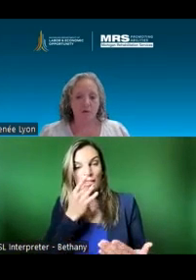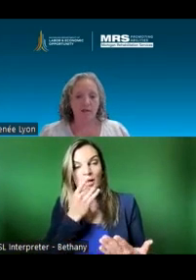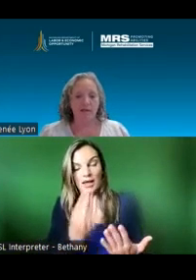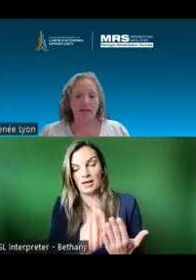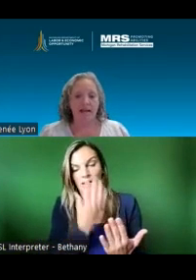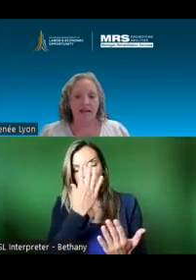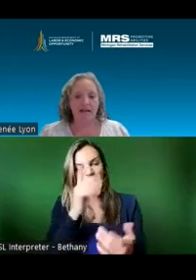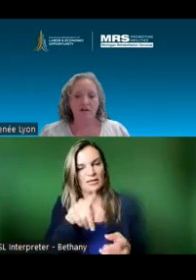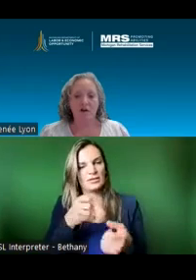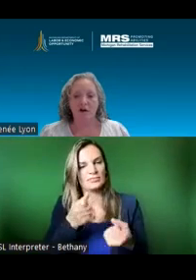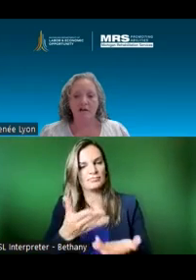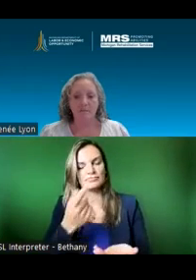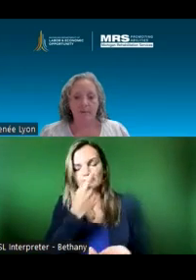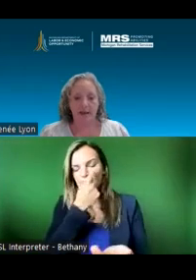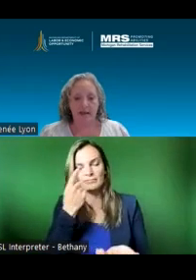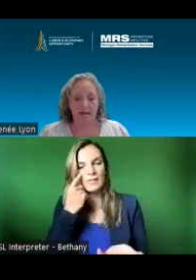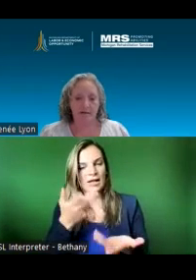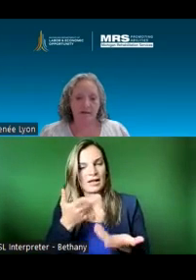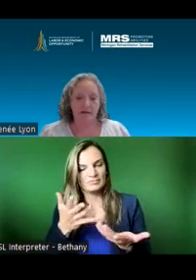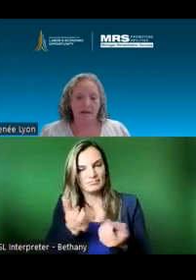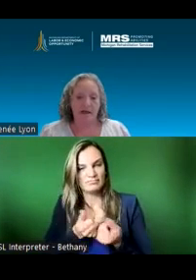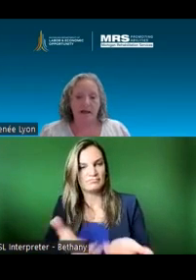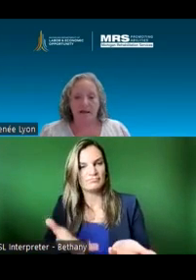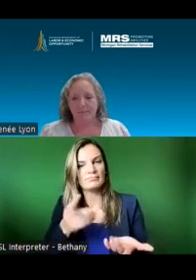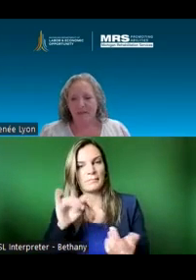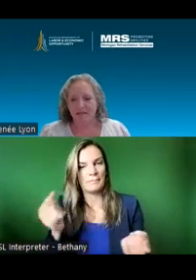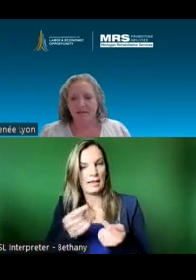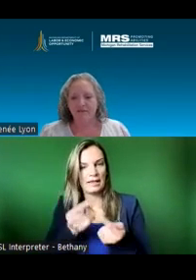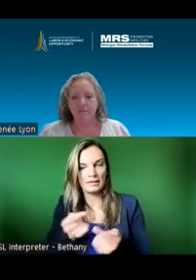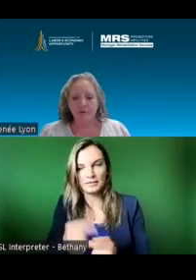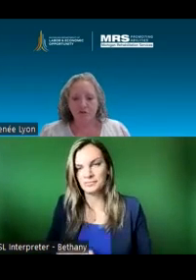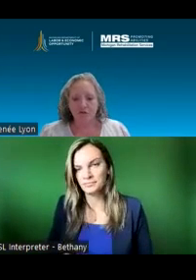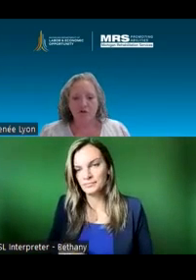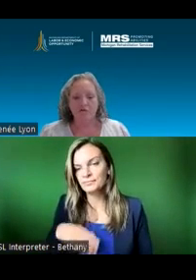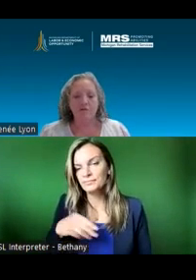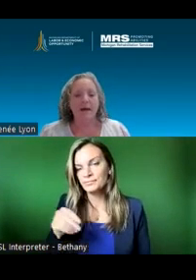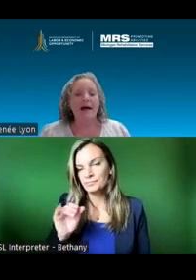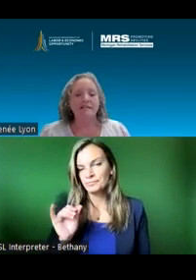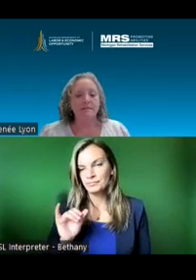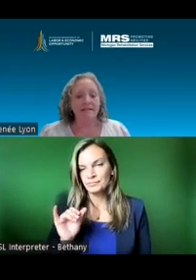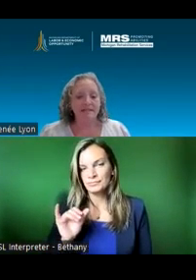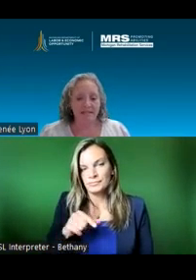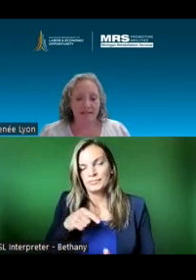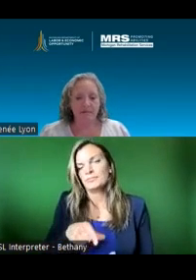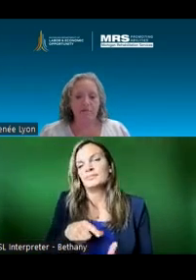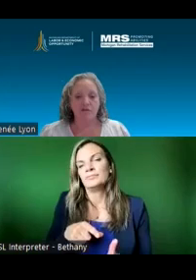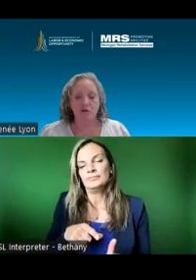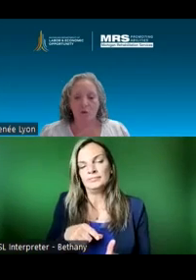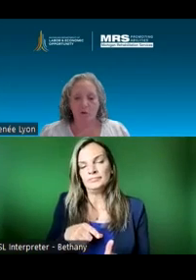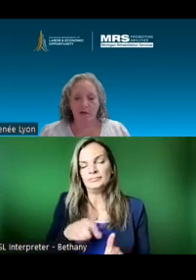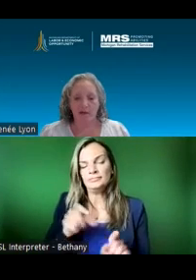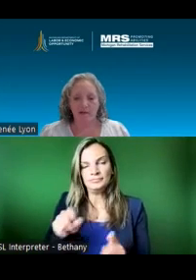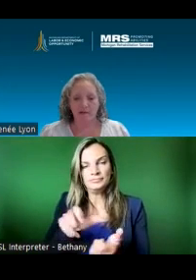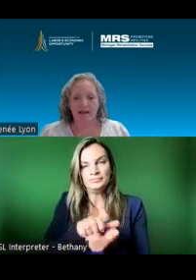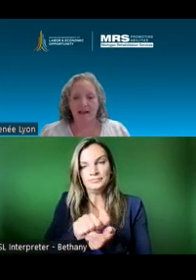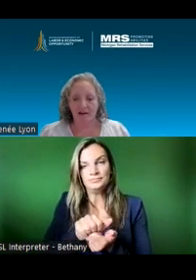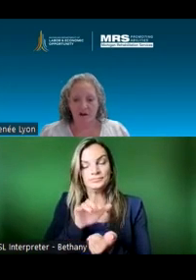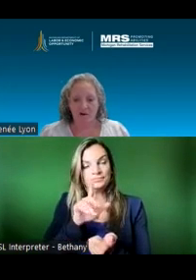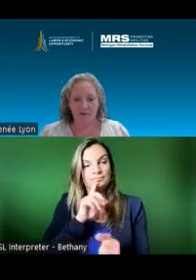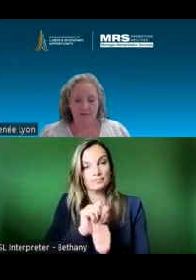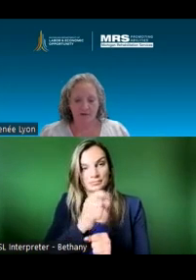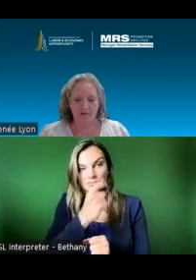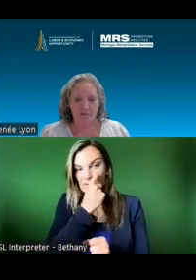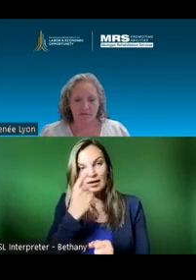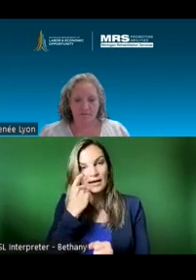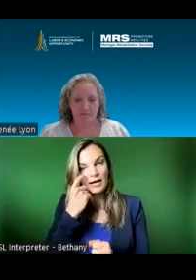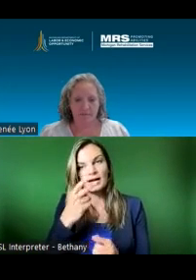eyes quickly and cause pain. It's even been shown to possibly damage your corneas and